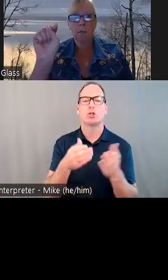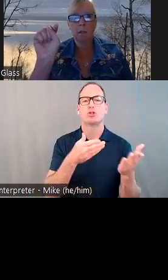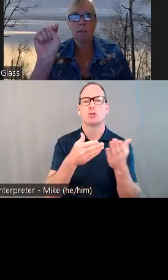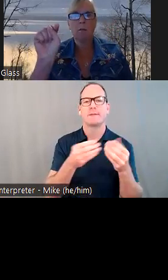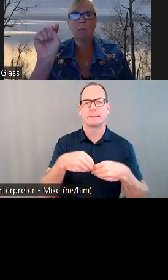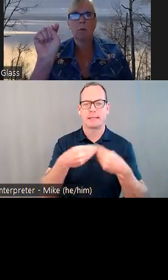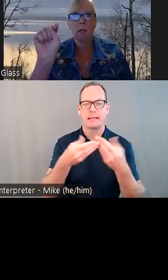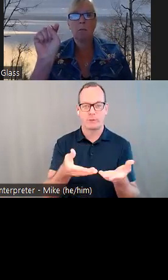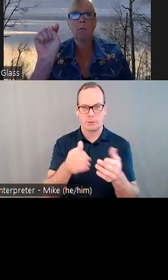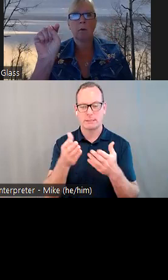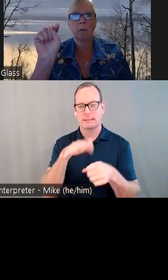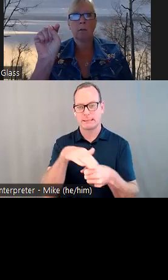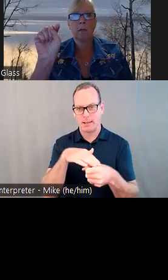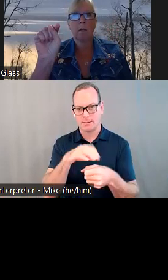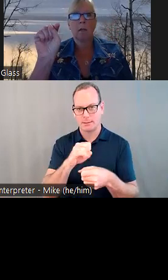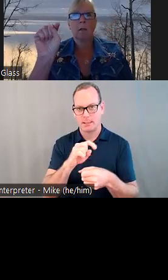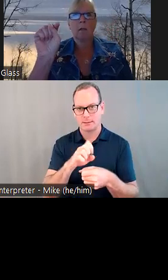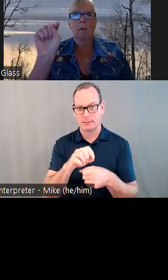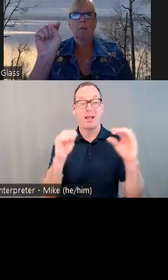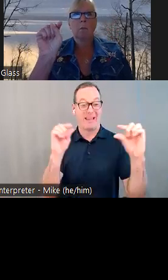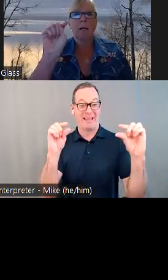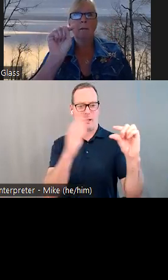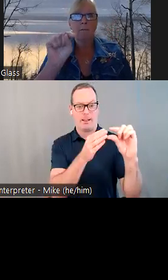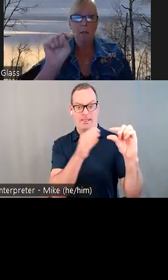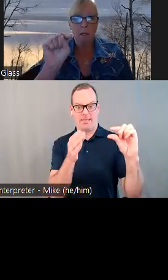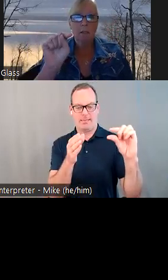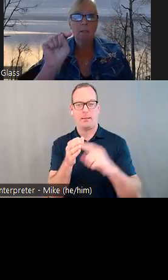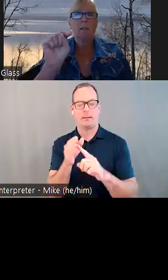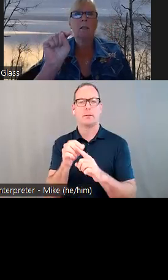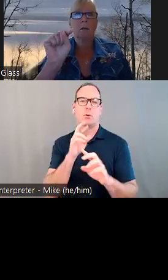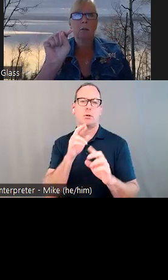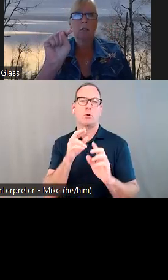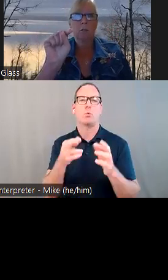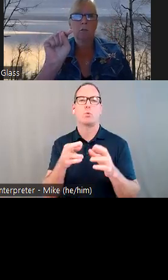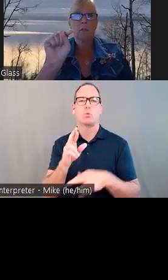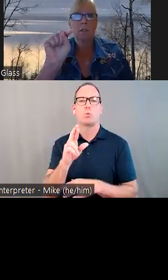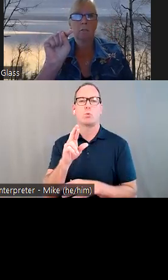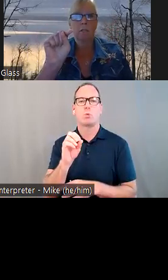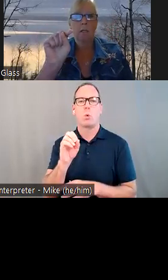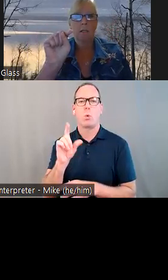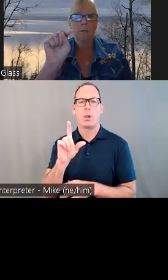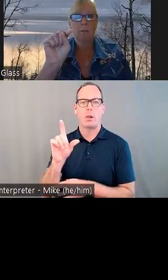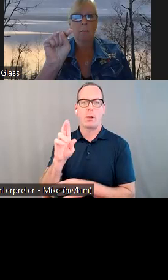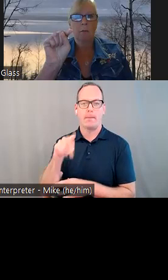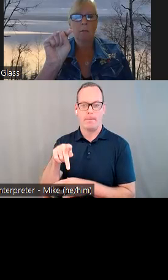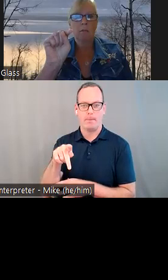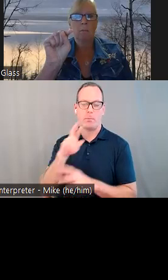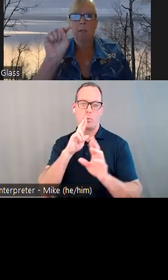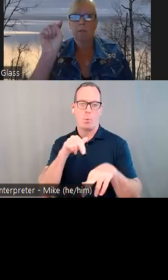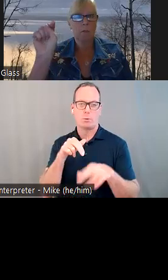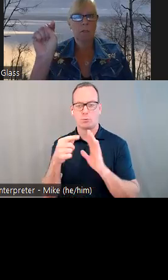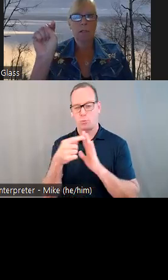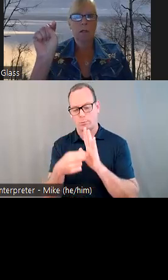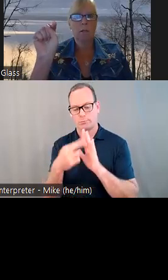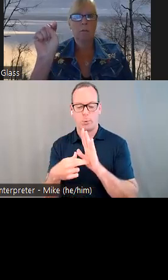next to it, it'll say roll-up reports. So by default, it goes to the service delivery site level reports. But